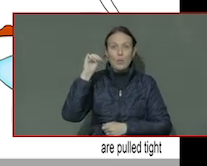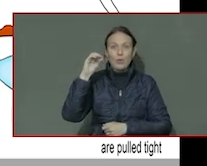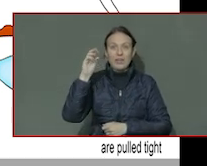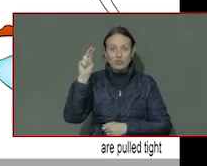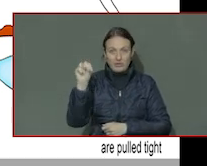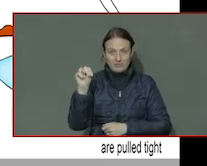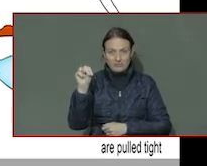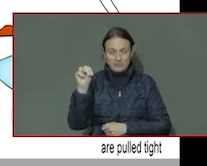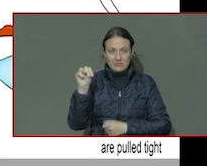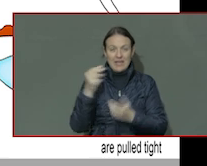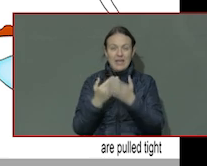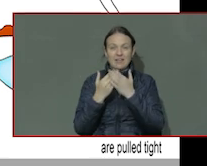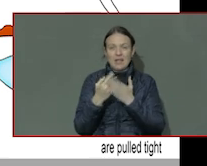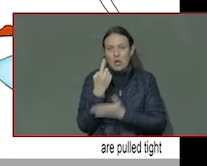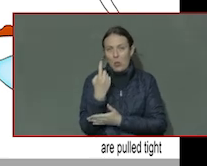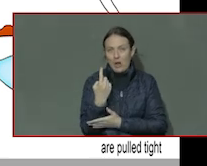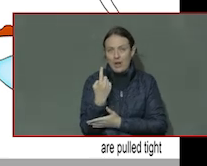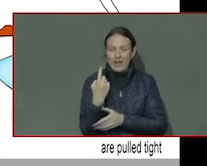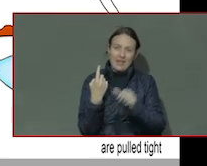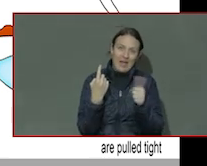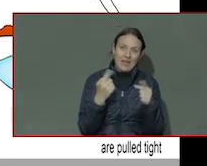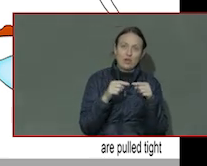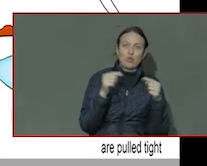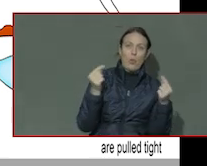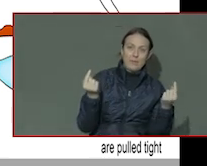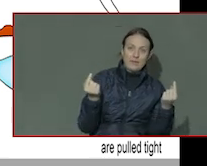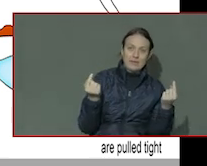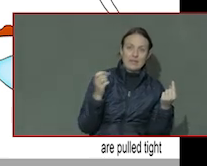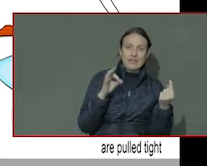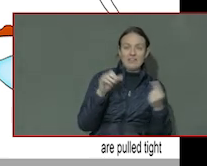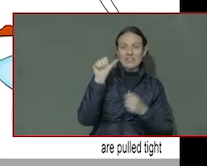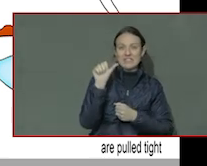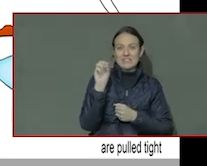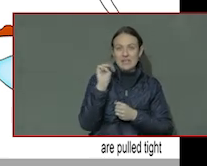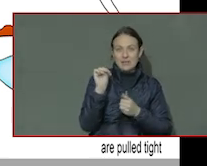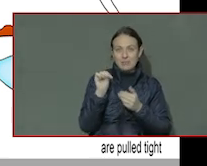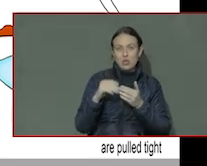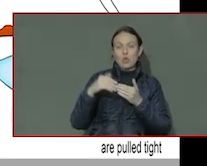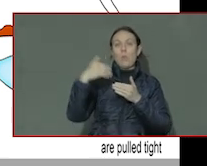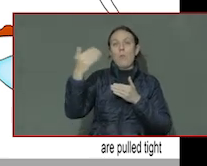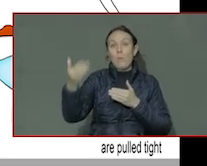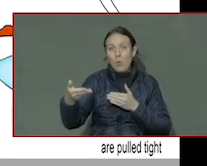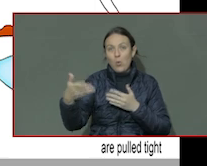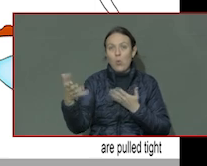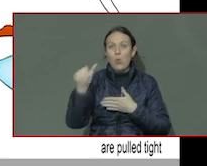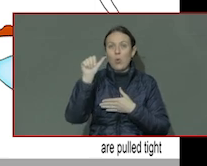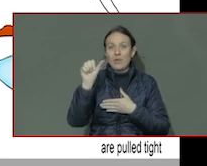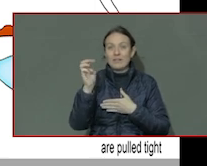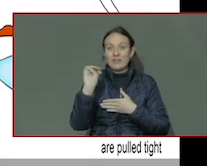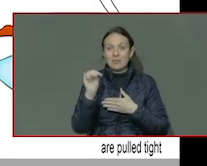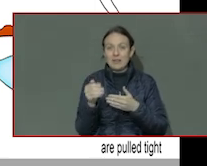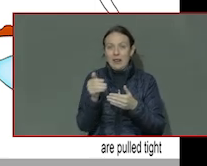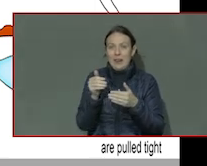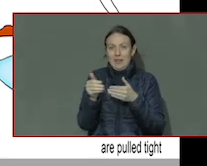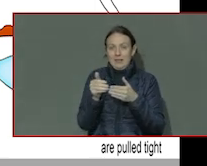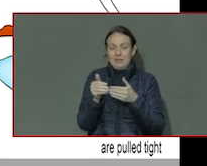only study one, either further than 6 meters or closer than 6 meters, and you make sure that